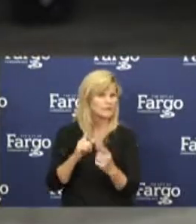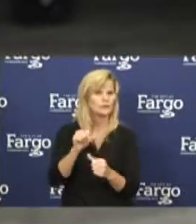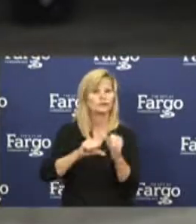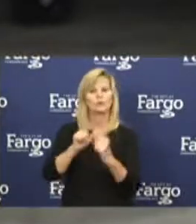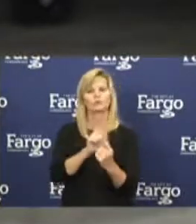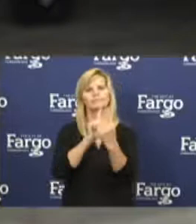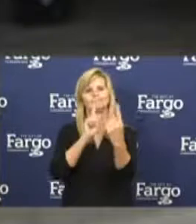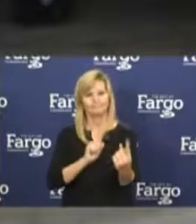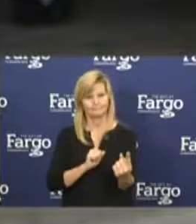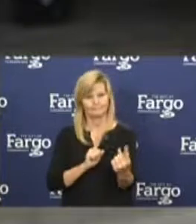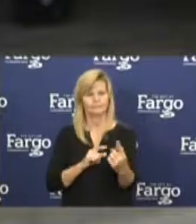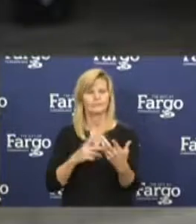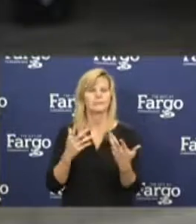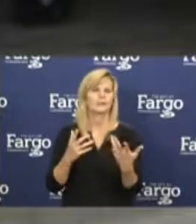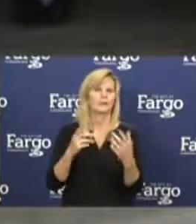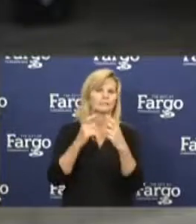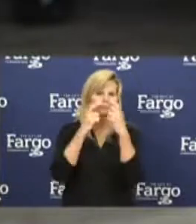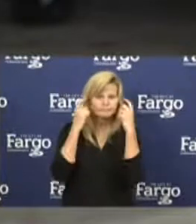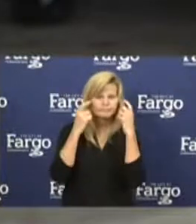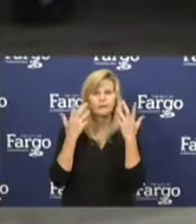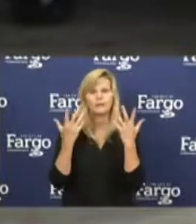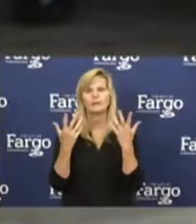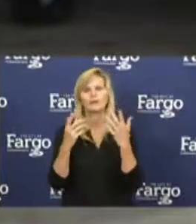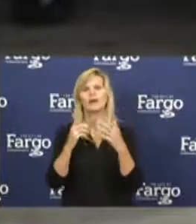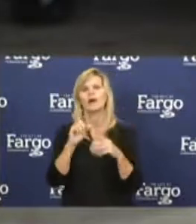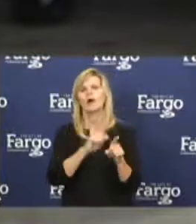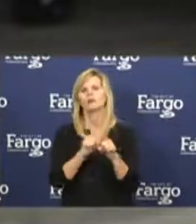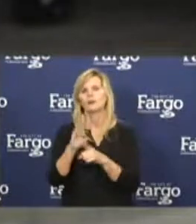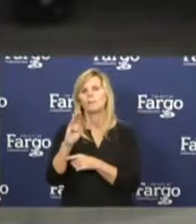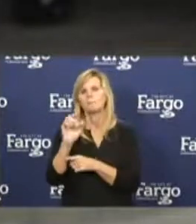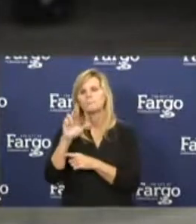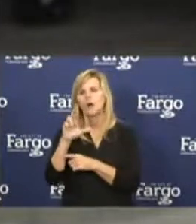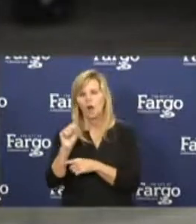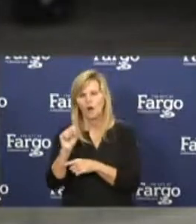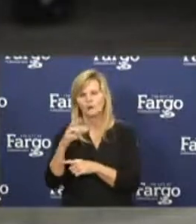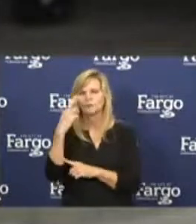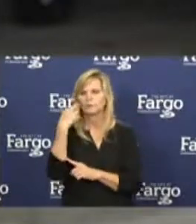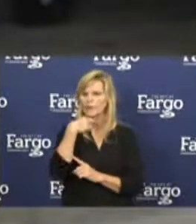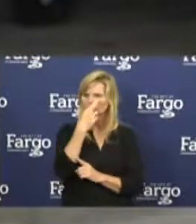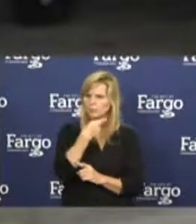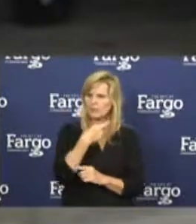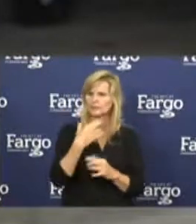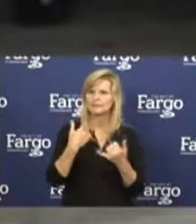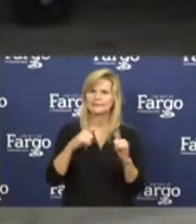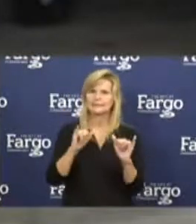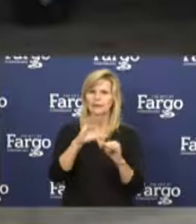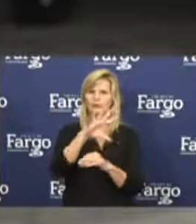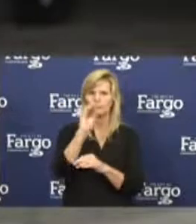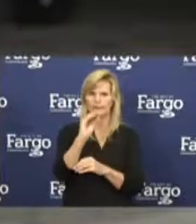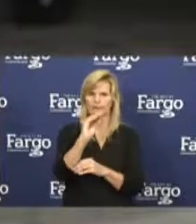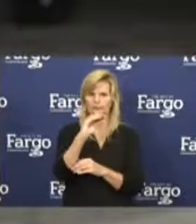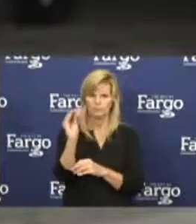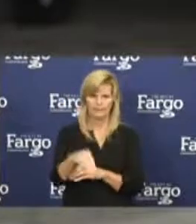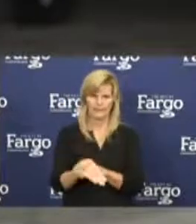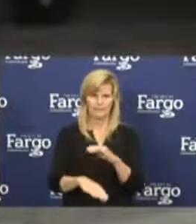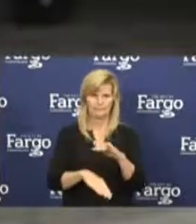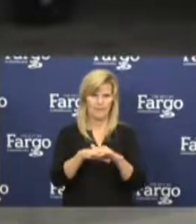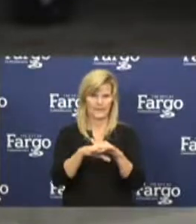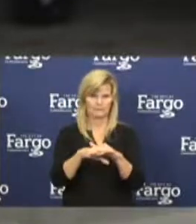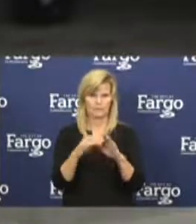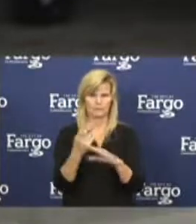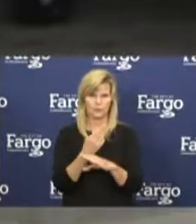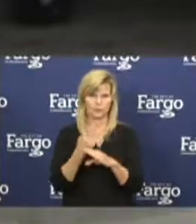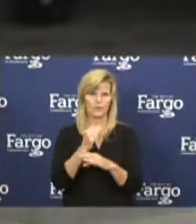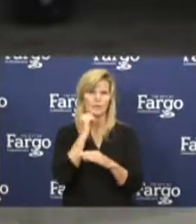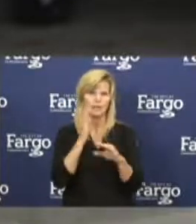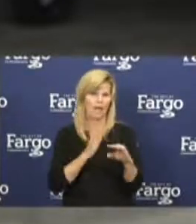teleworking. In other settings, there's restrictions. For instance, bars and restaurants are still a 50% maximum capacity, not to